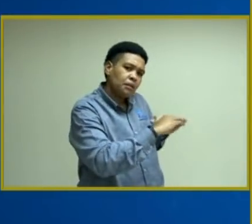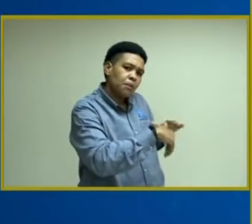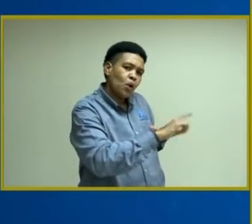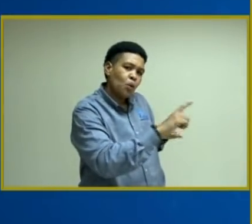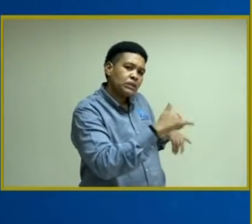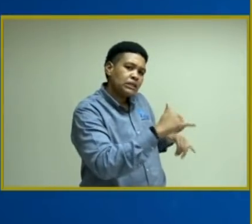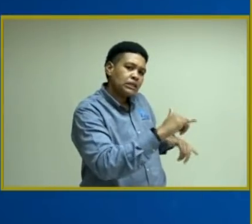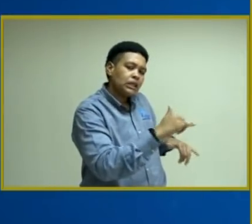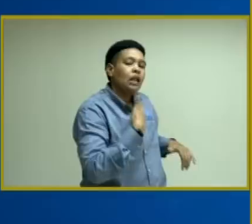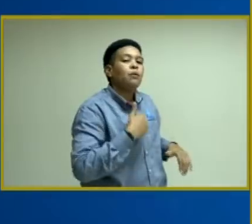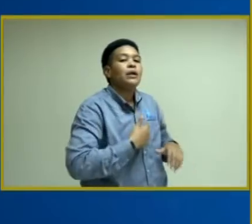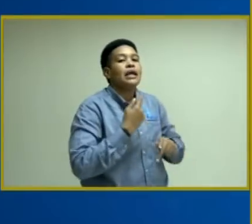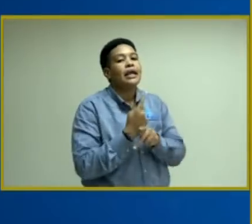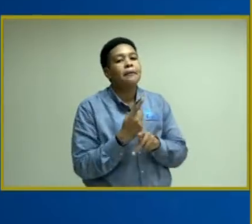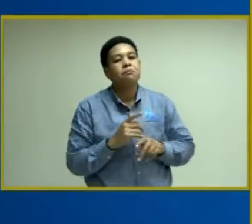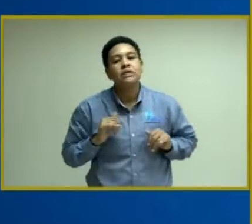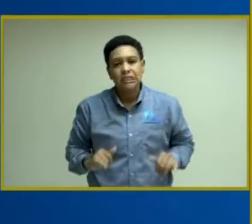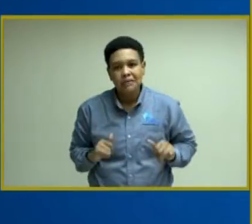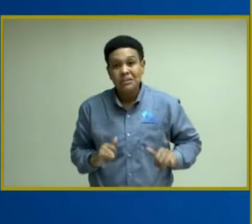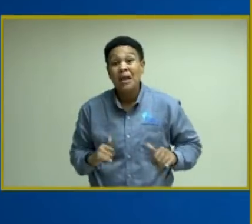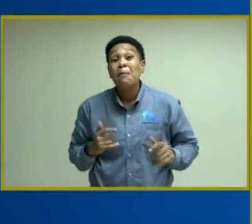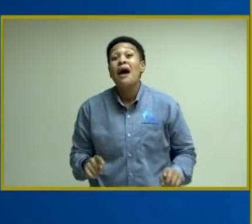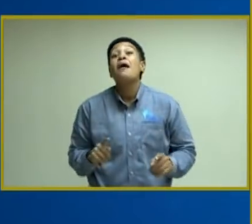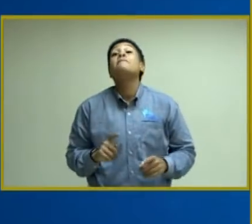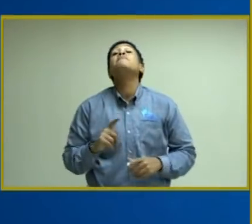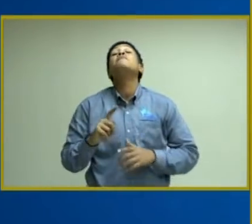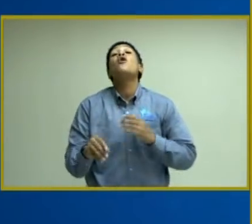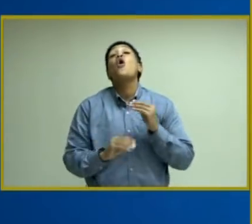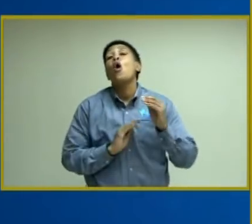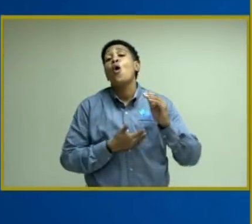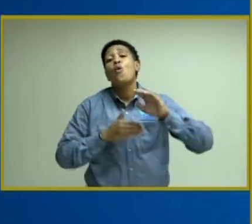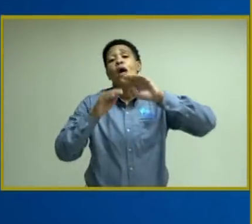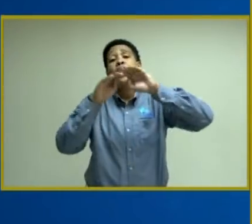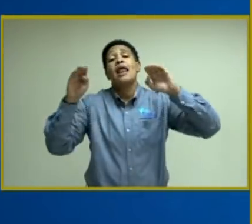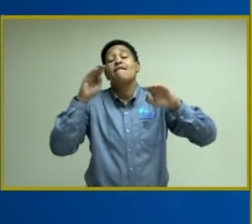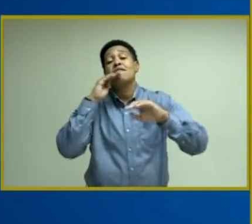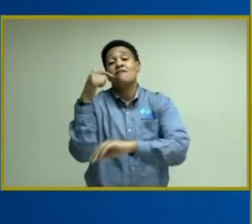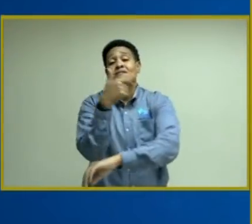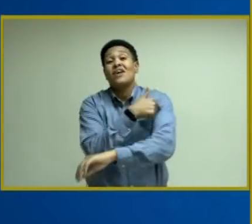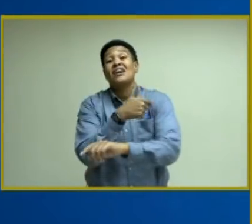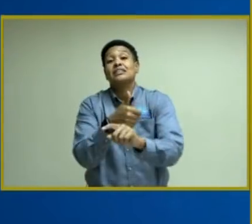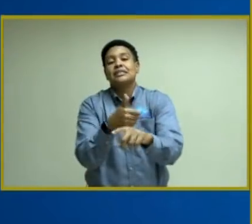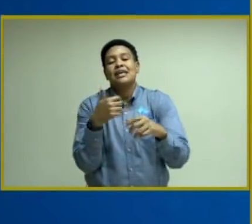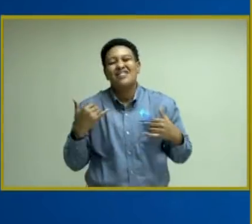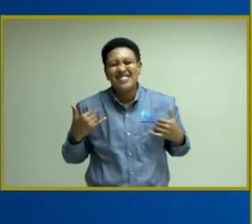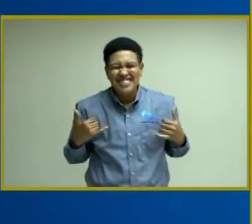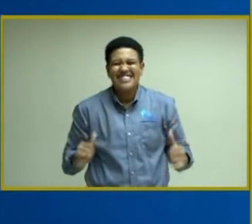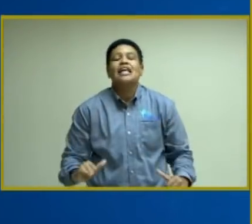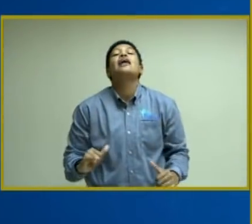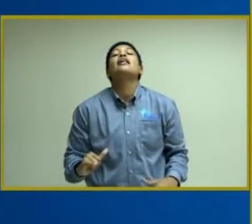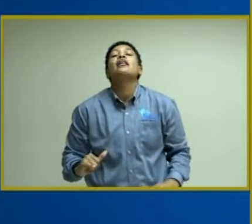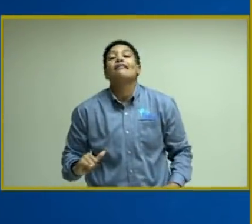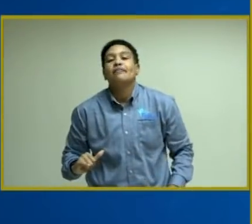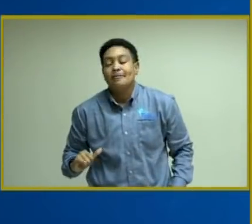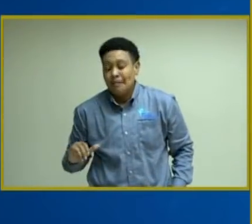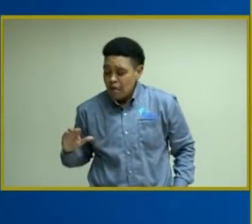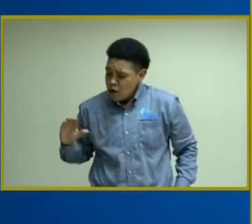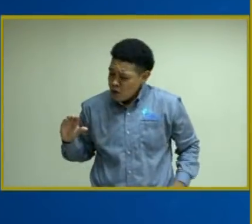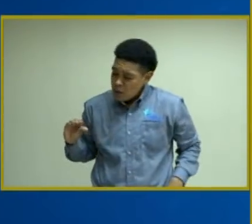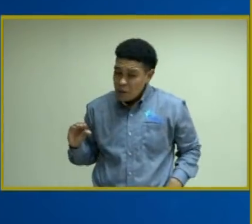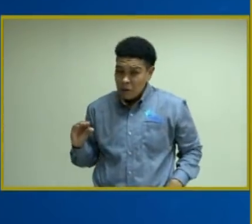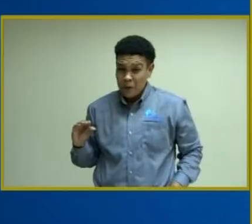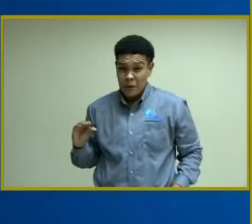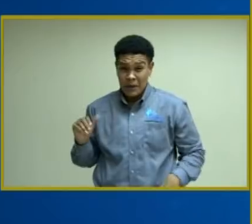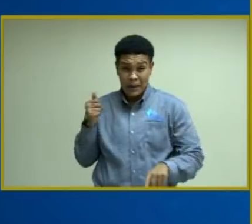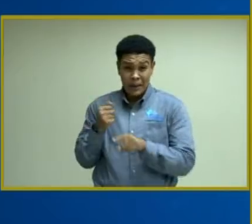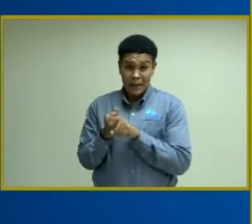1, and we need to keep it that way. And then our level of vaccination is still low, that it is not having a